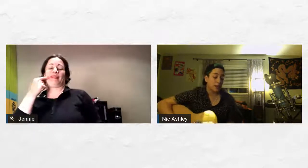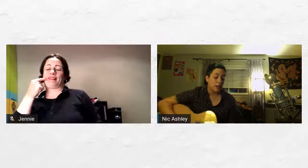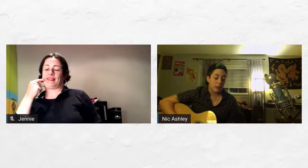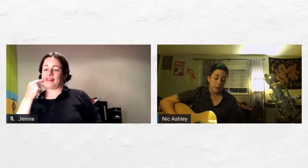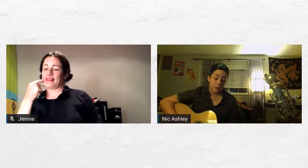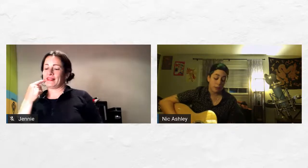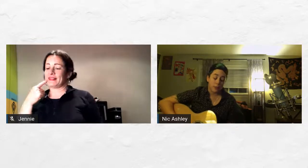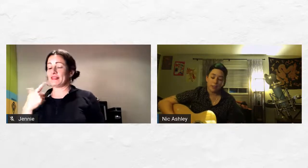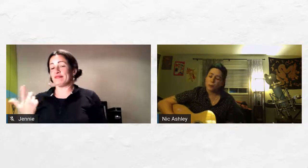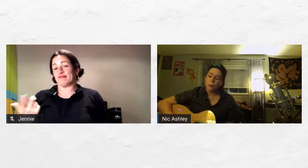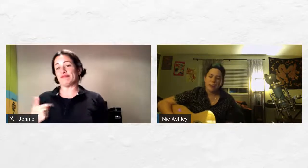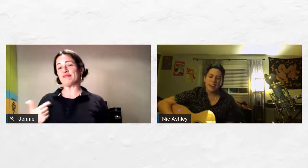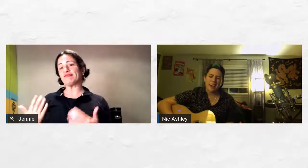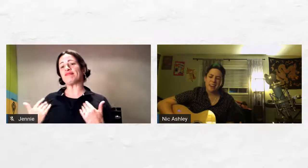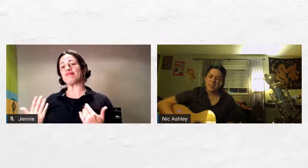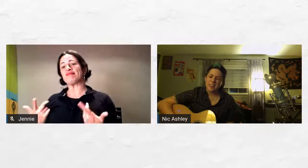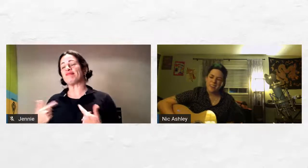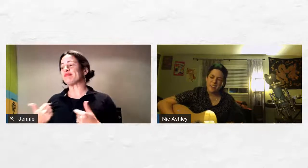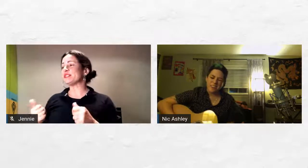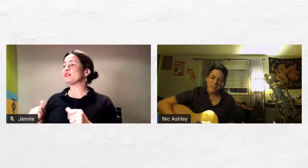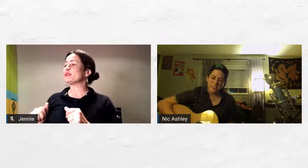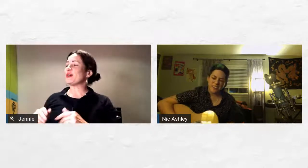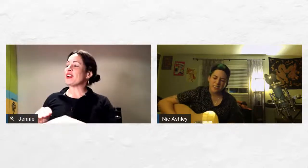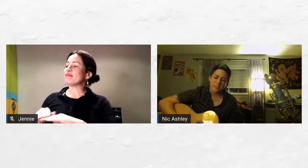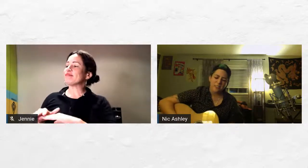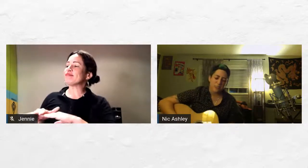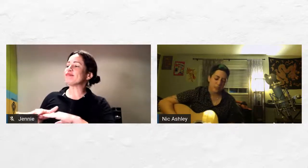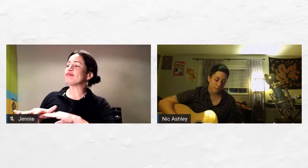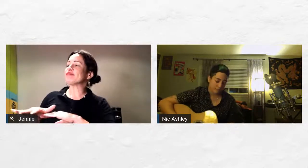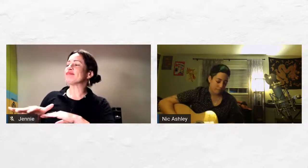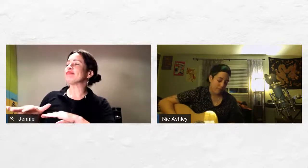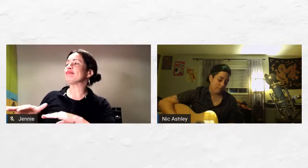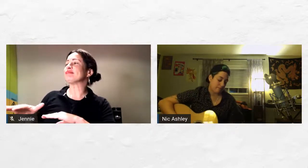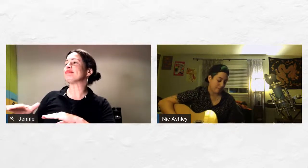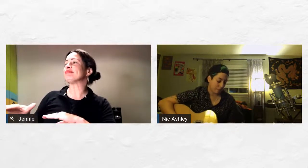try for a little while.